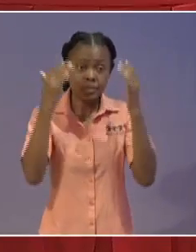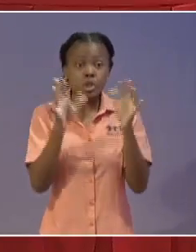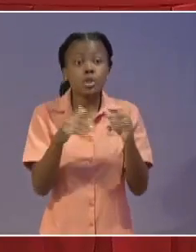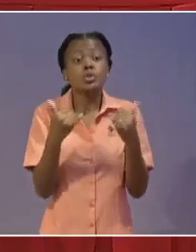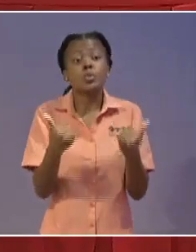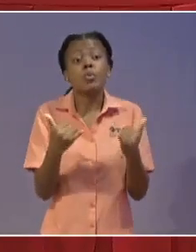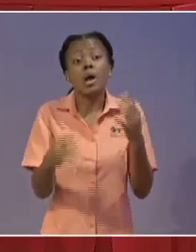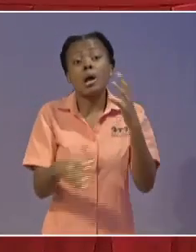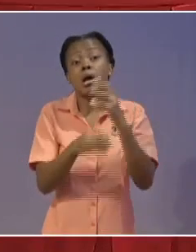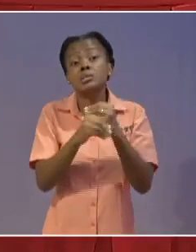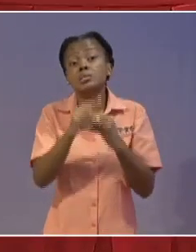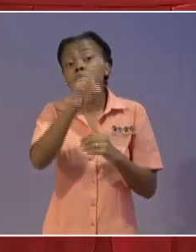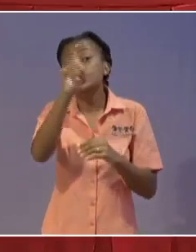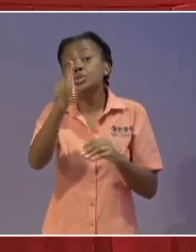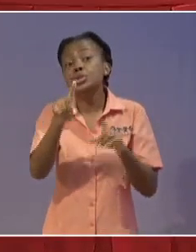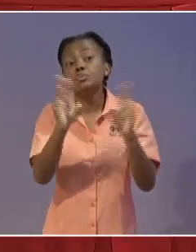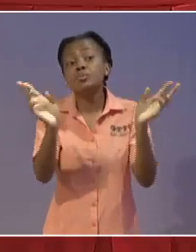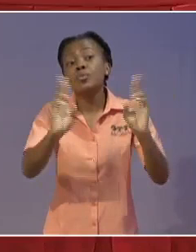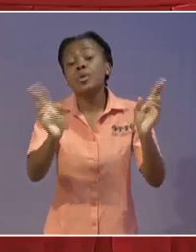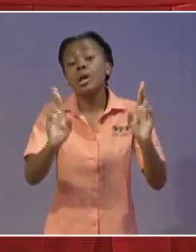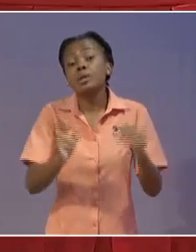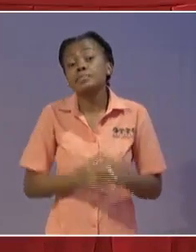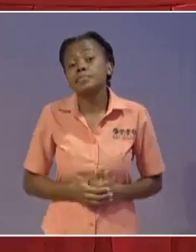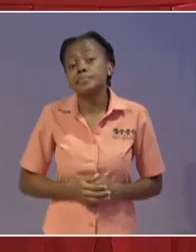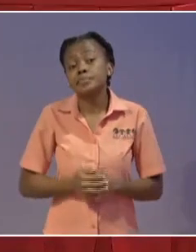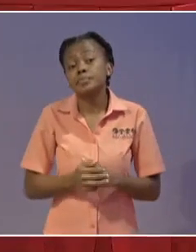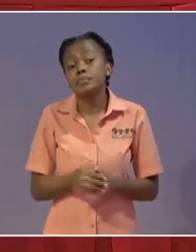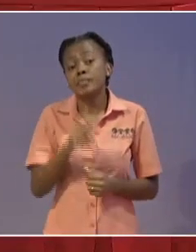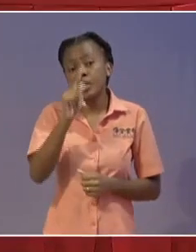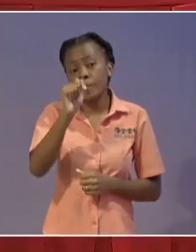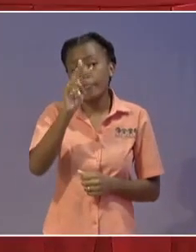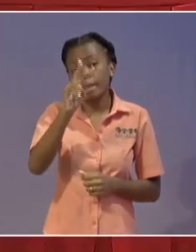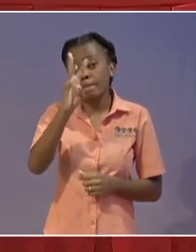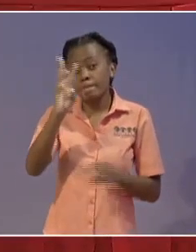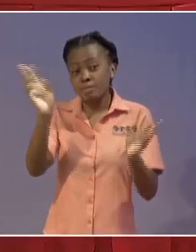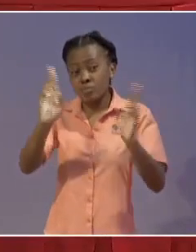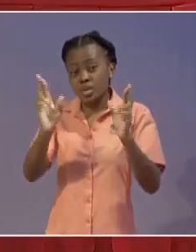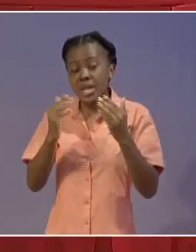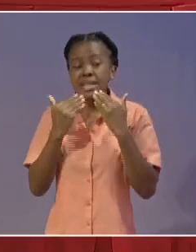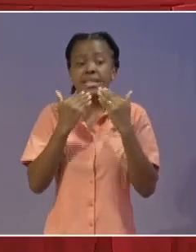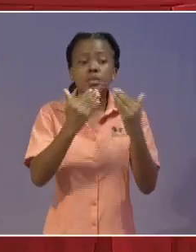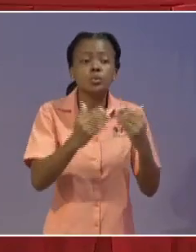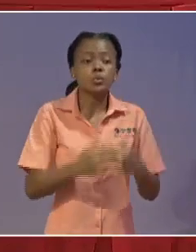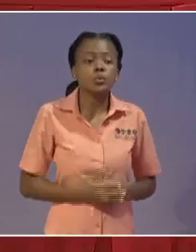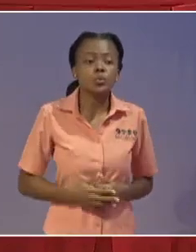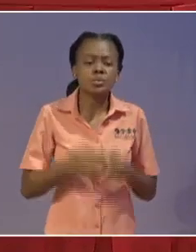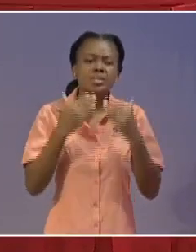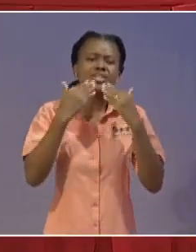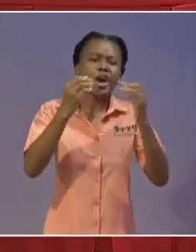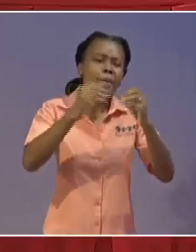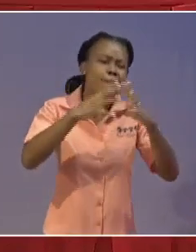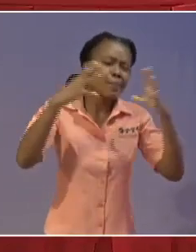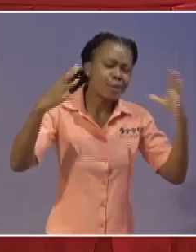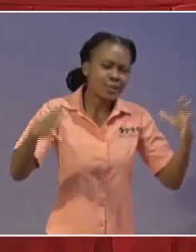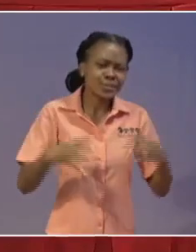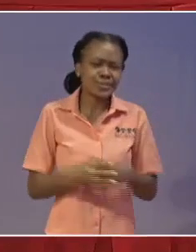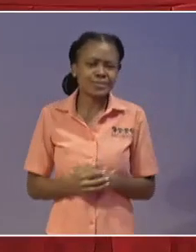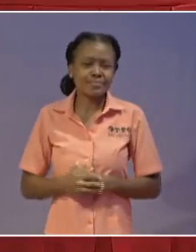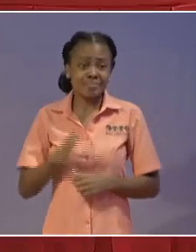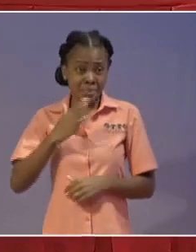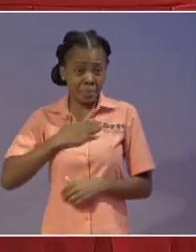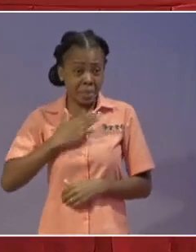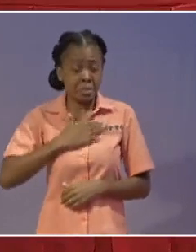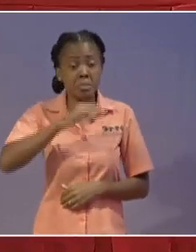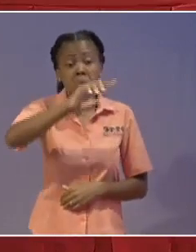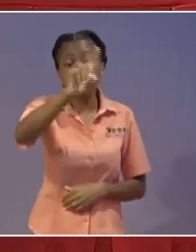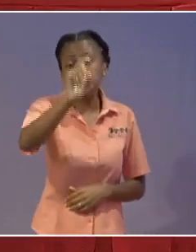to TV6 for your additional question. Thank you so much. So my question again is for the